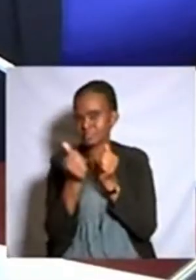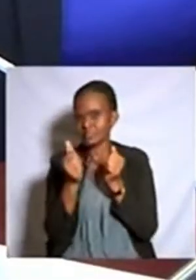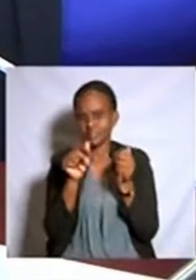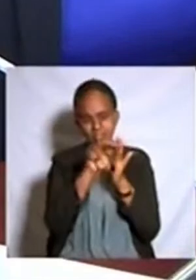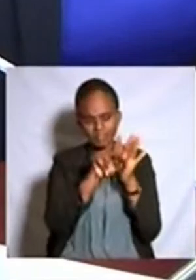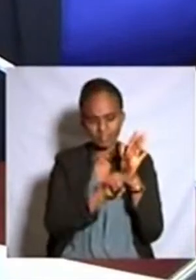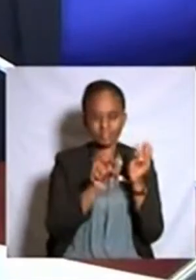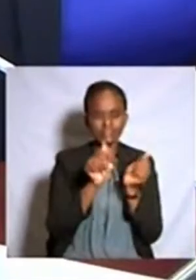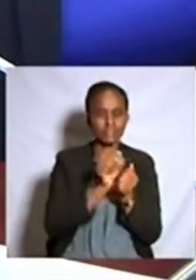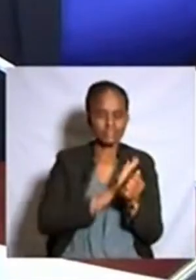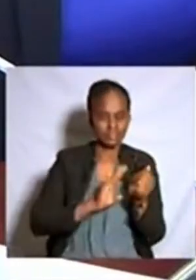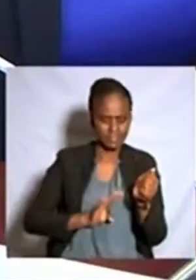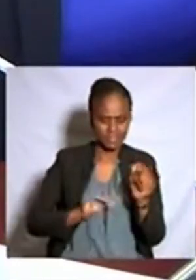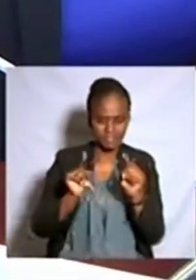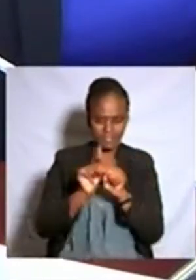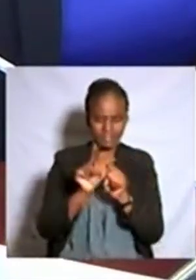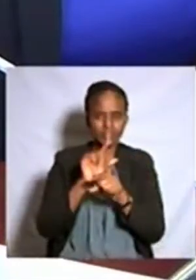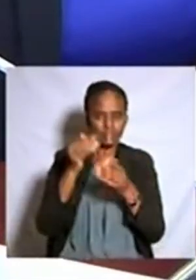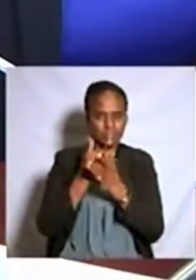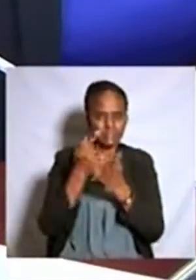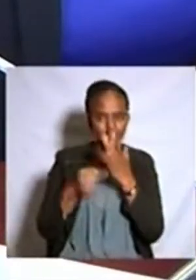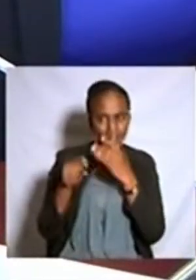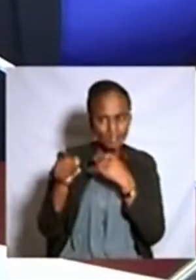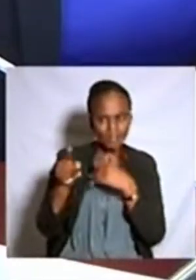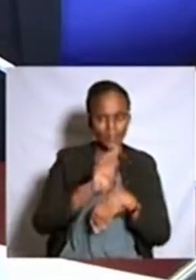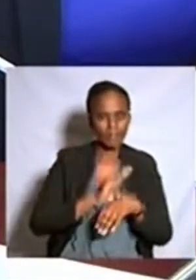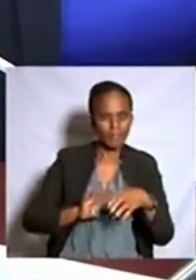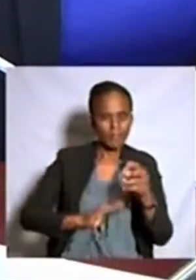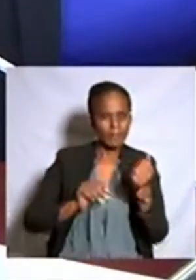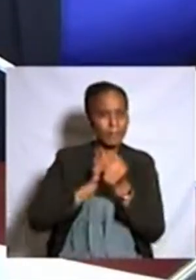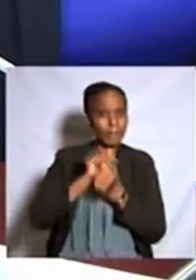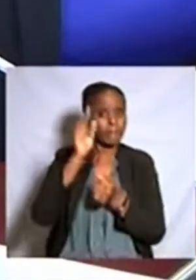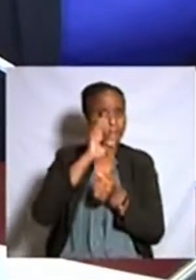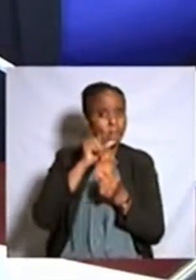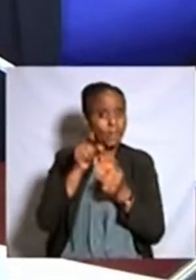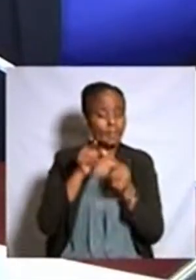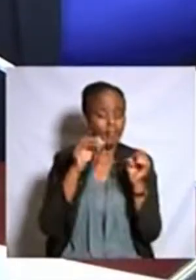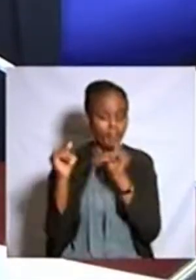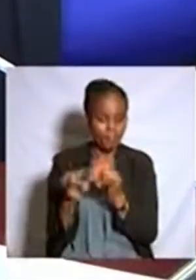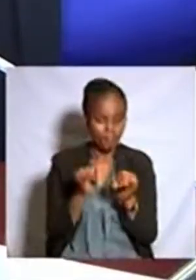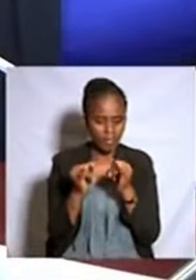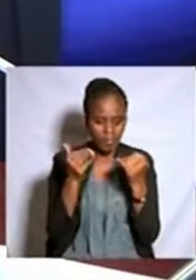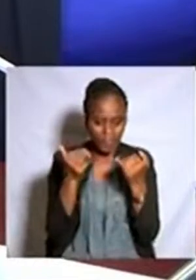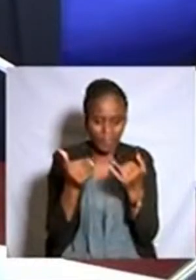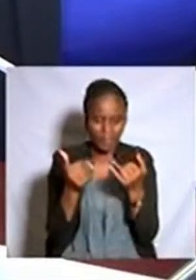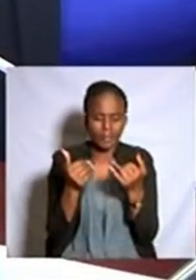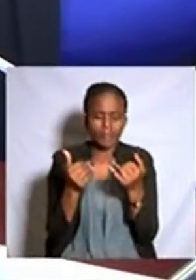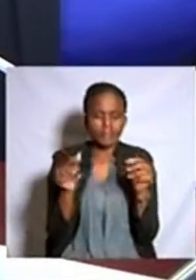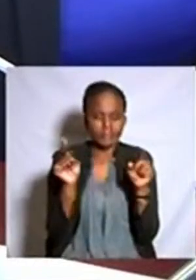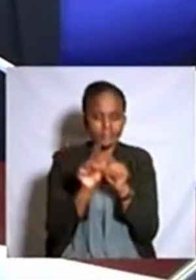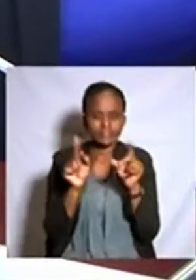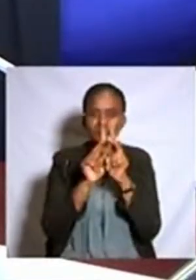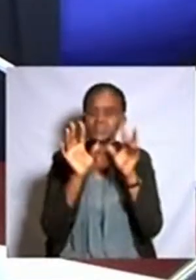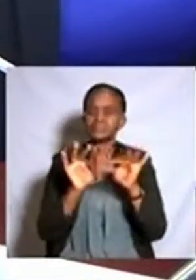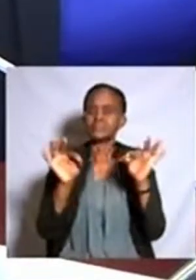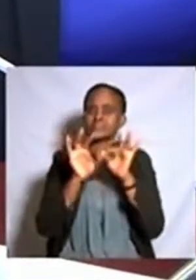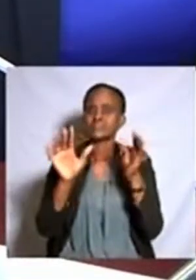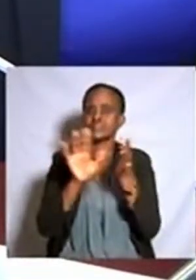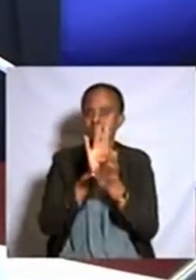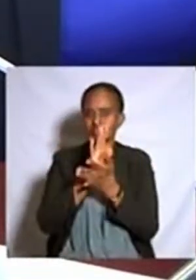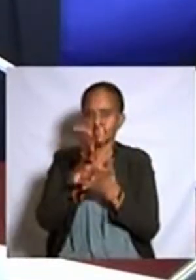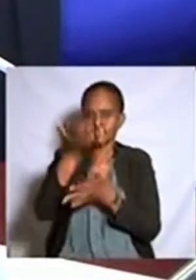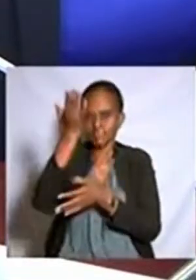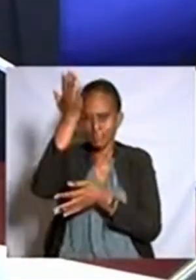resolution. Hence, where a board resolution is passed, the implementation is immediately and the relevant document are